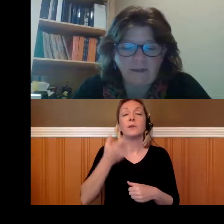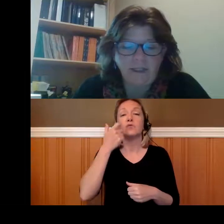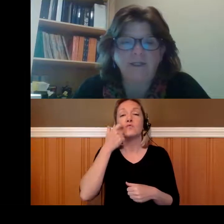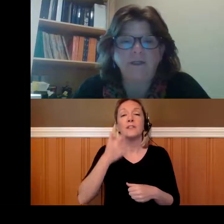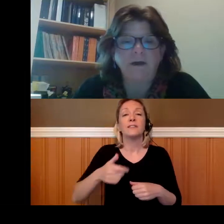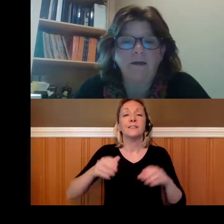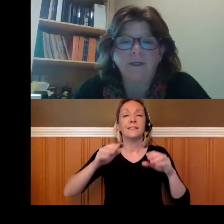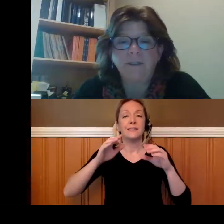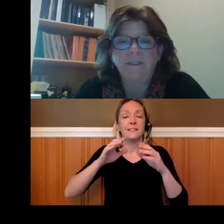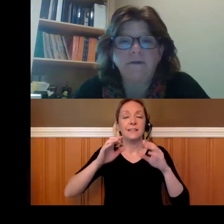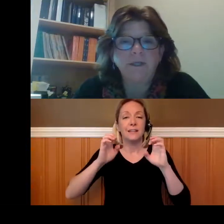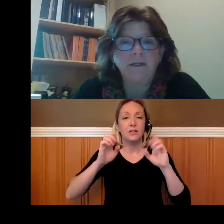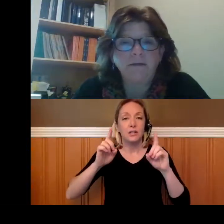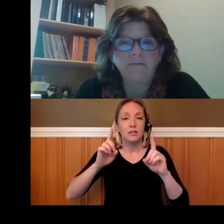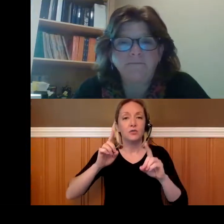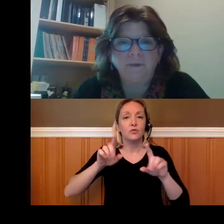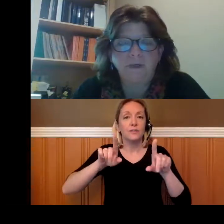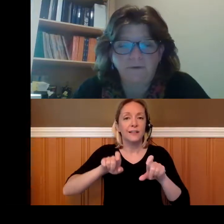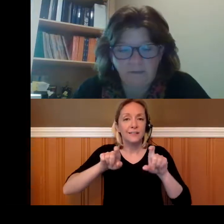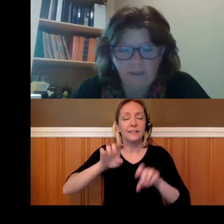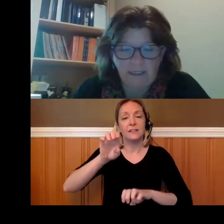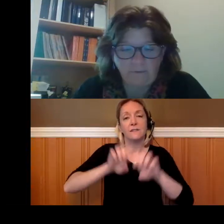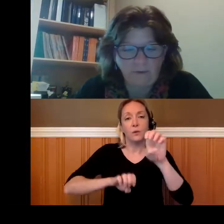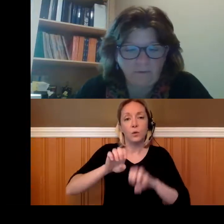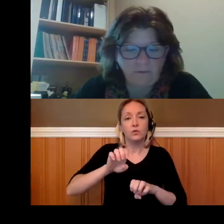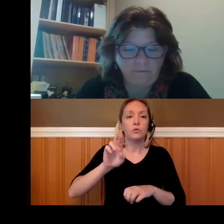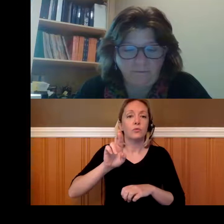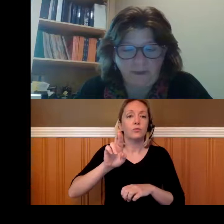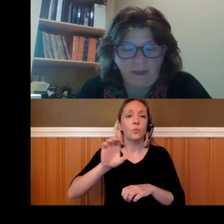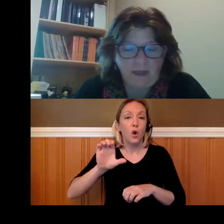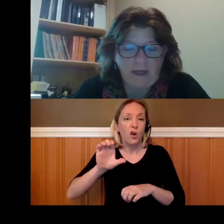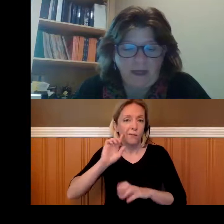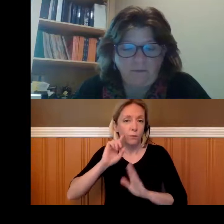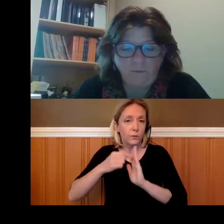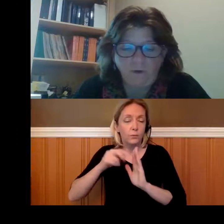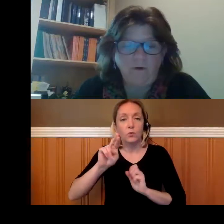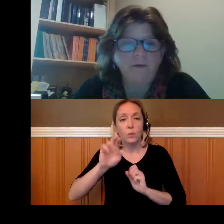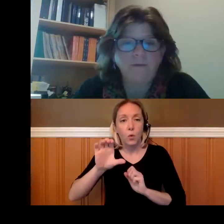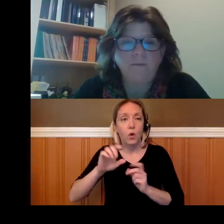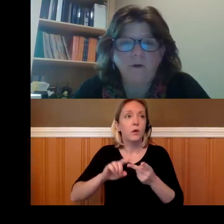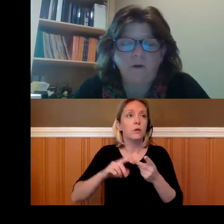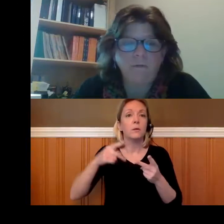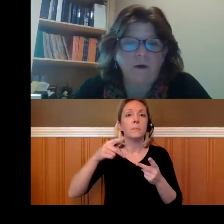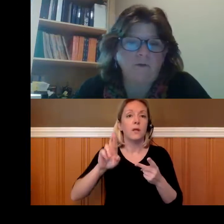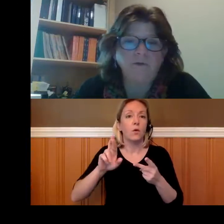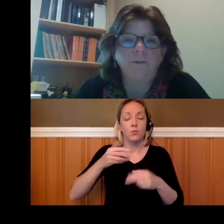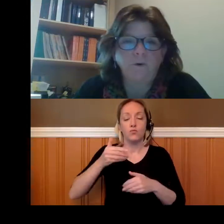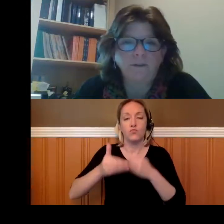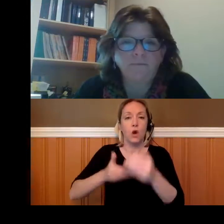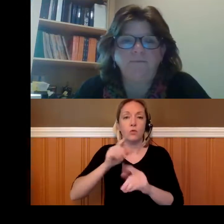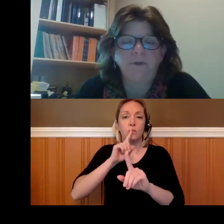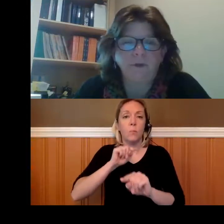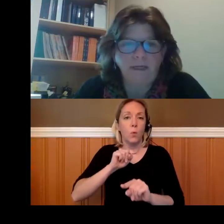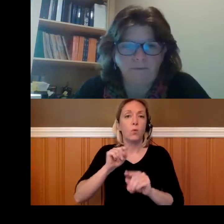evaluations that are done, you definitely want to keep those. Any report cards or progress reports, you want to keep those